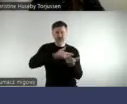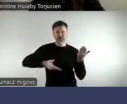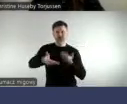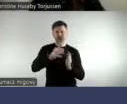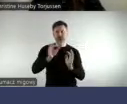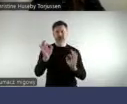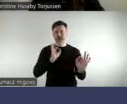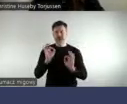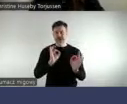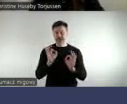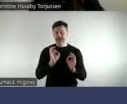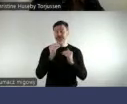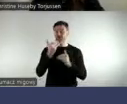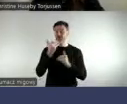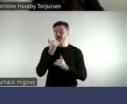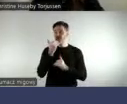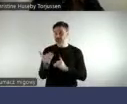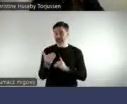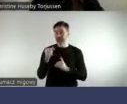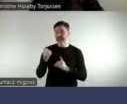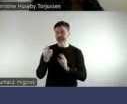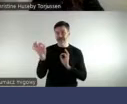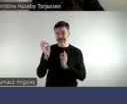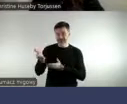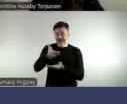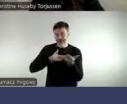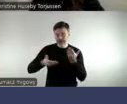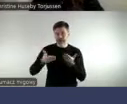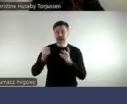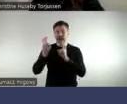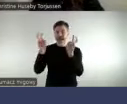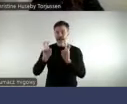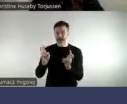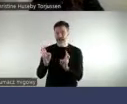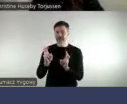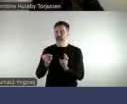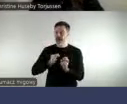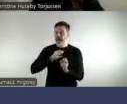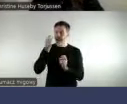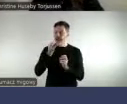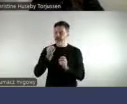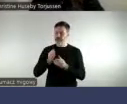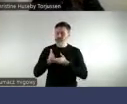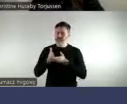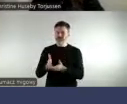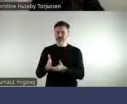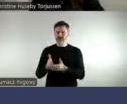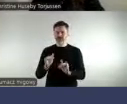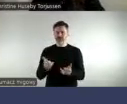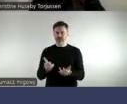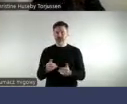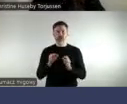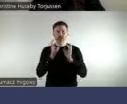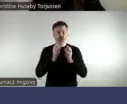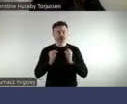on. So this also works as a forum where one might ask questions or forward any needs other actors are capable